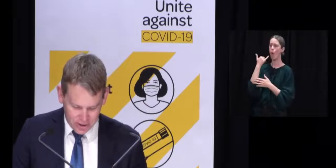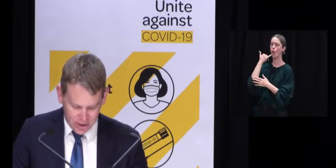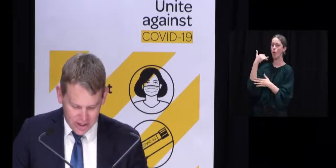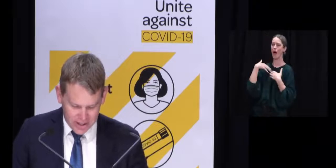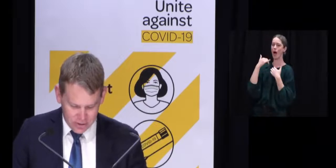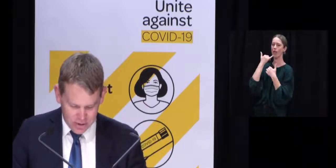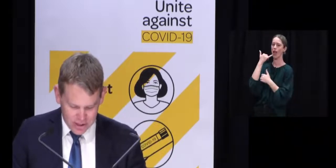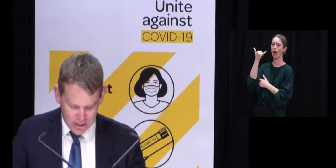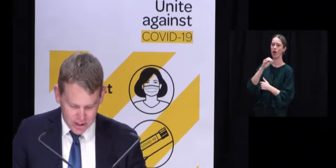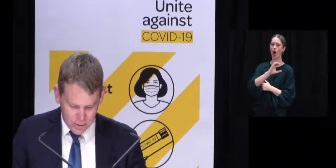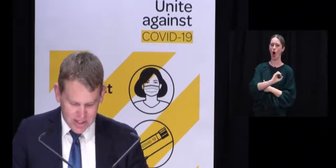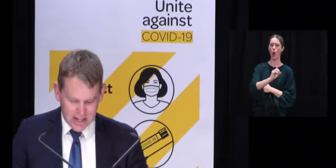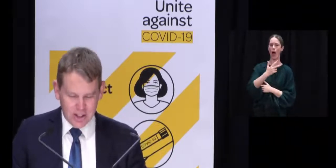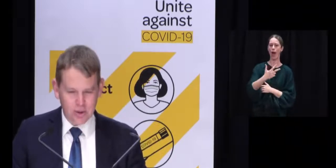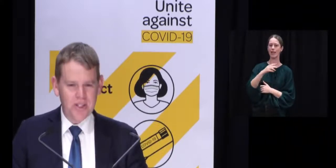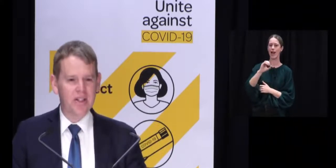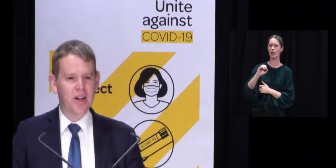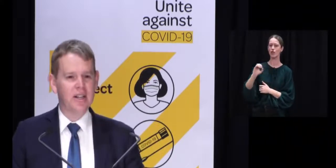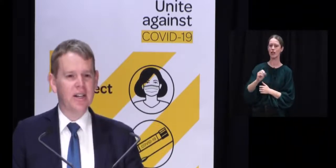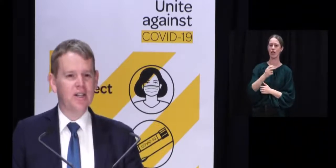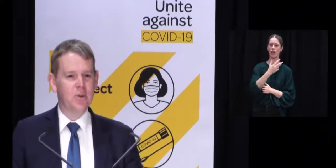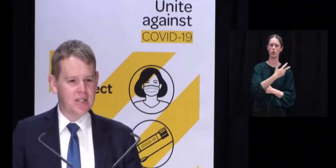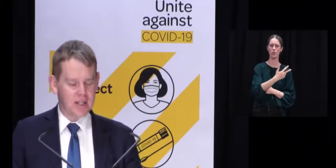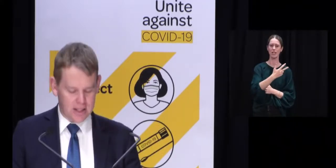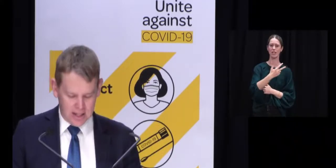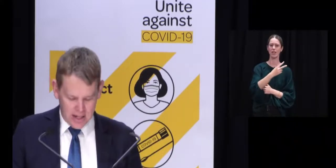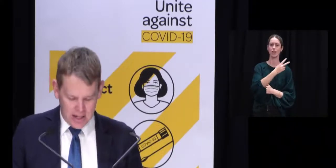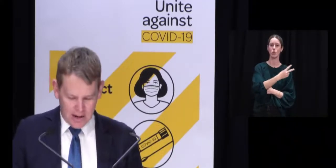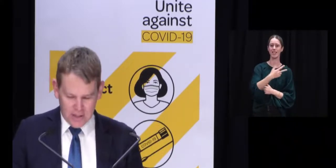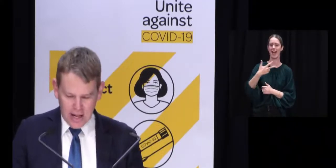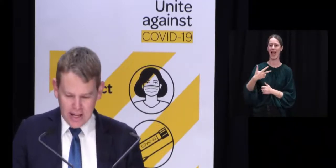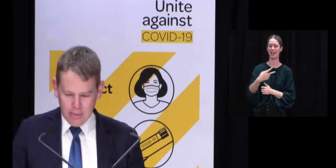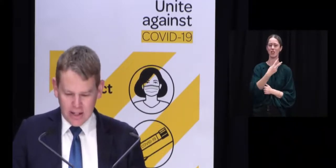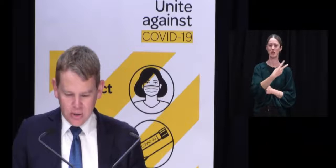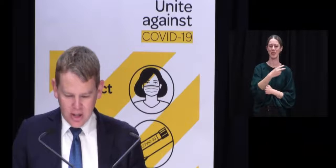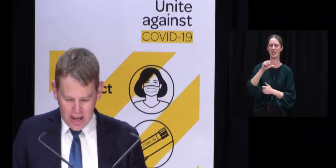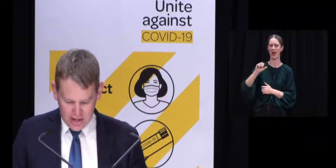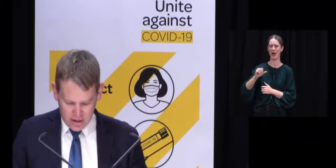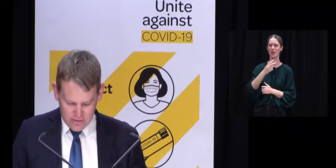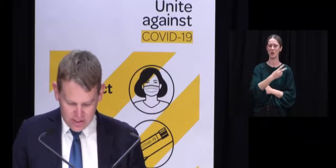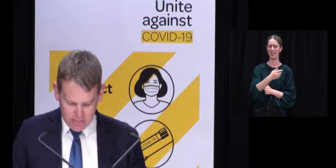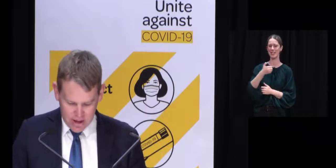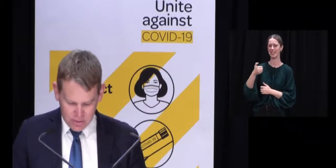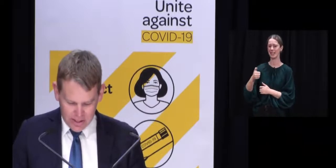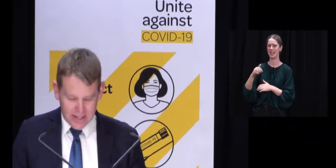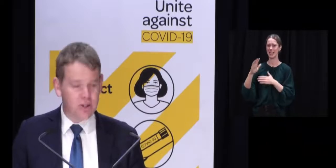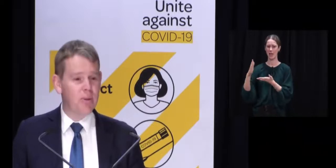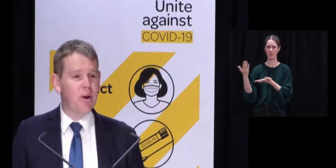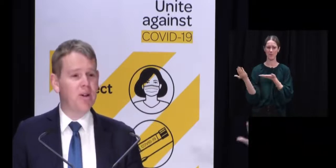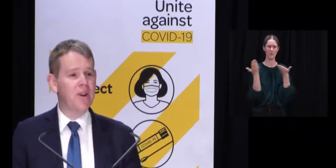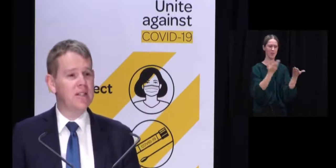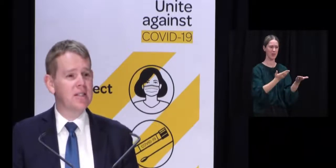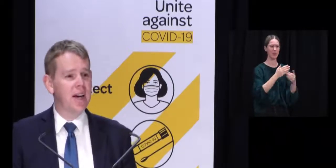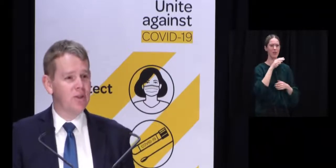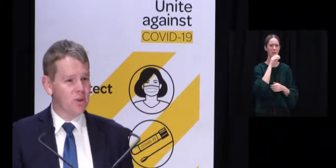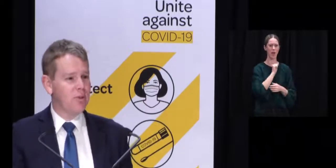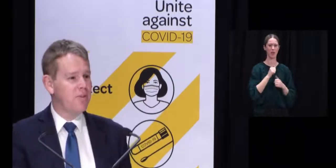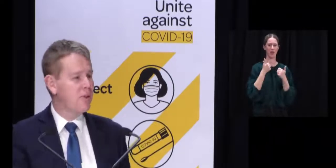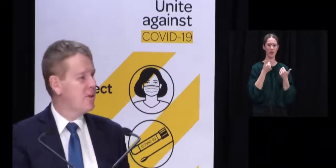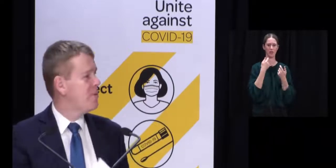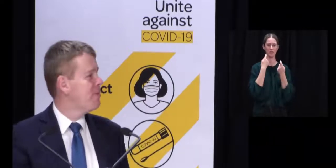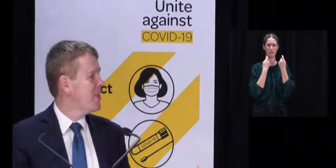You can go online to bookmyvaccine.nz or call the COVID vaccination healthline on 0800 28